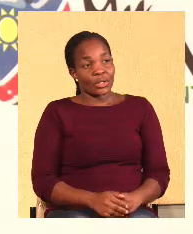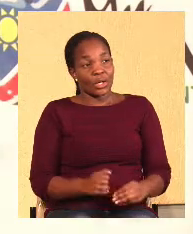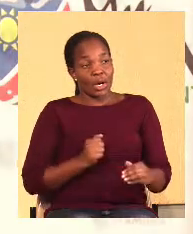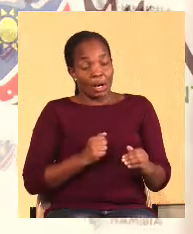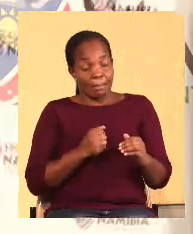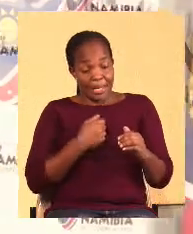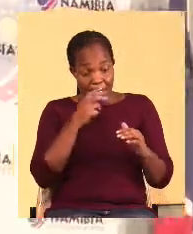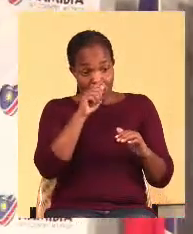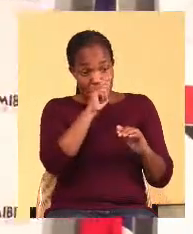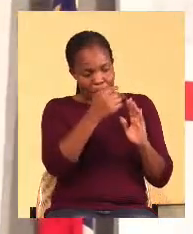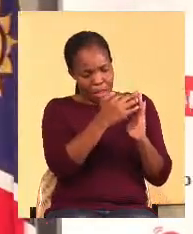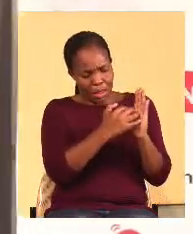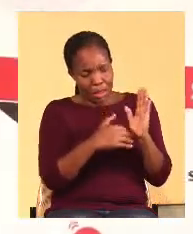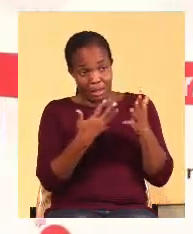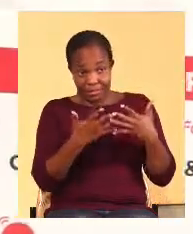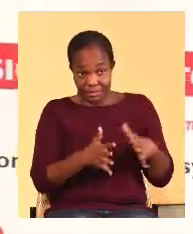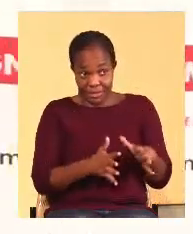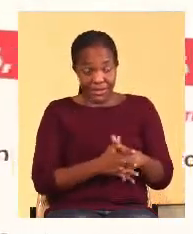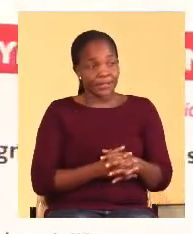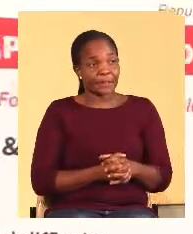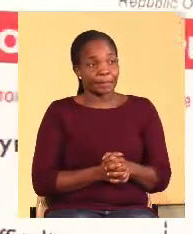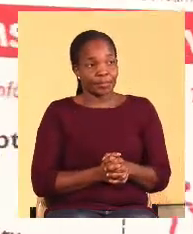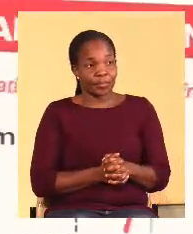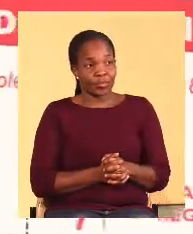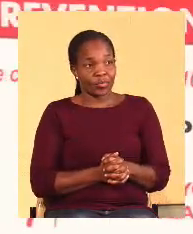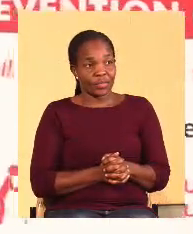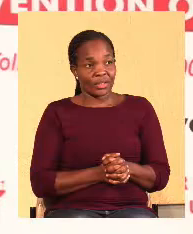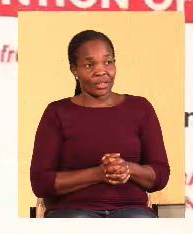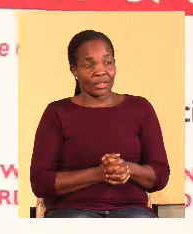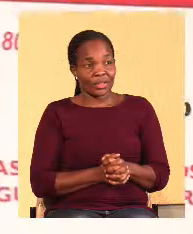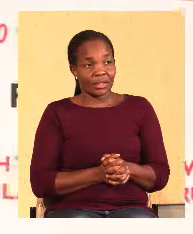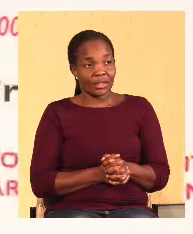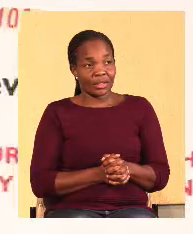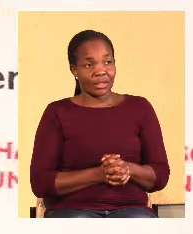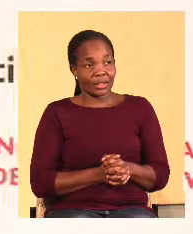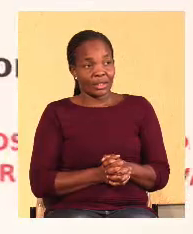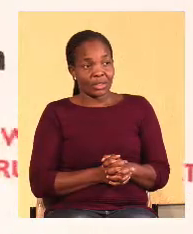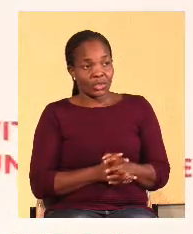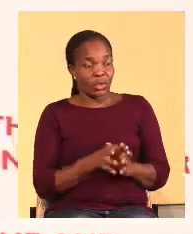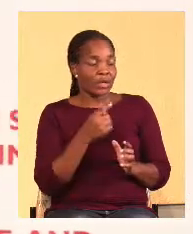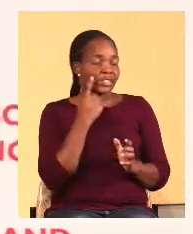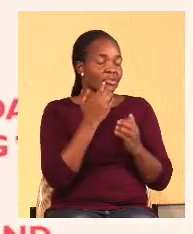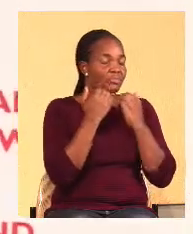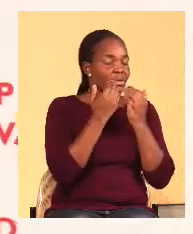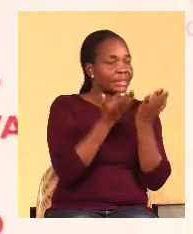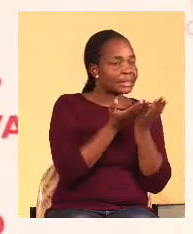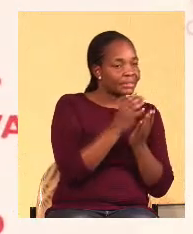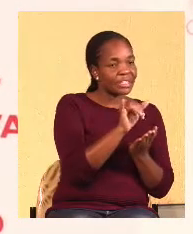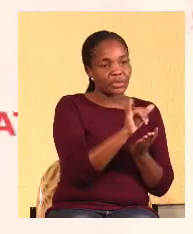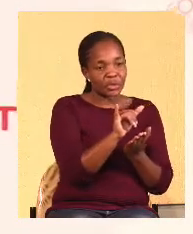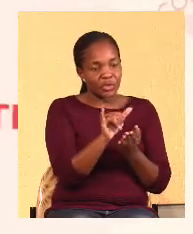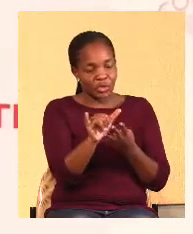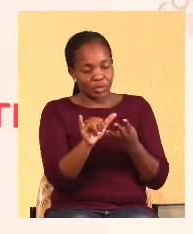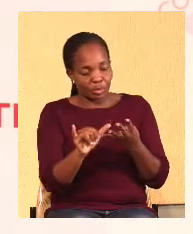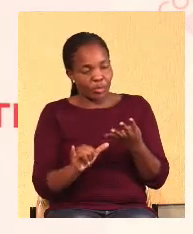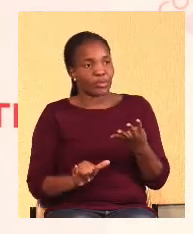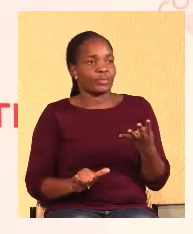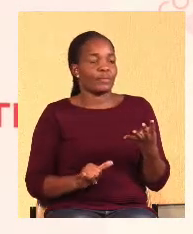I'm having, but I know we spoke earlier about critical services, Yvonne, but I've seen